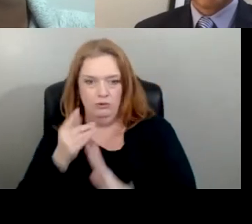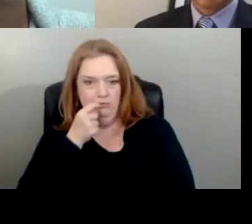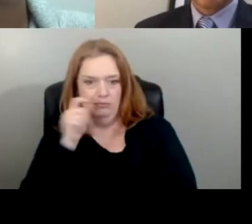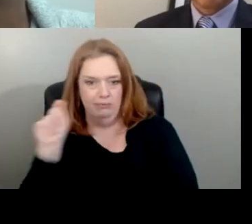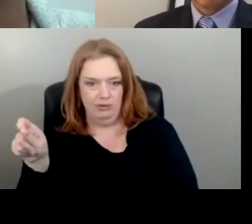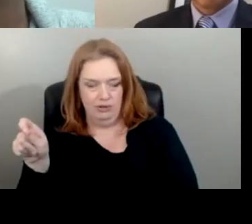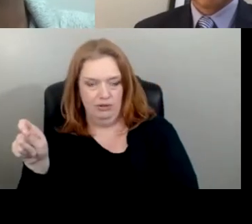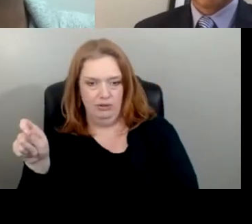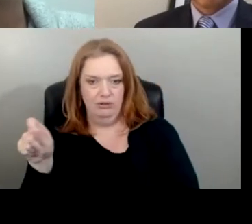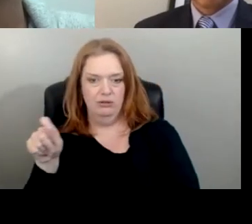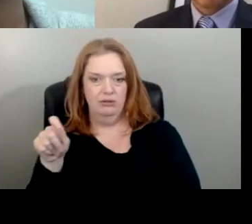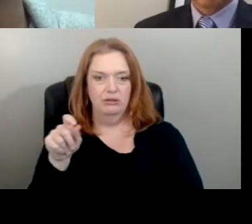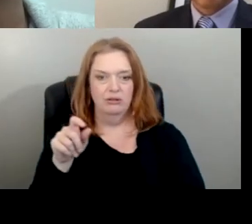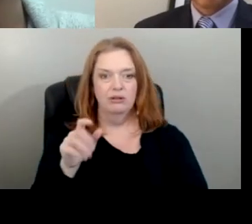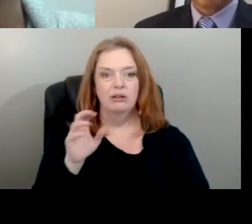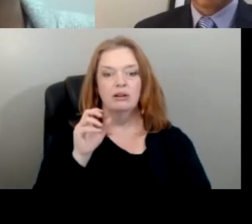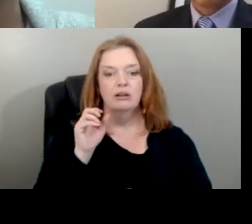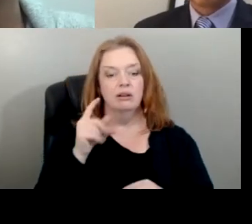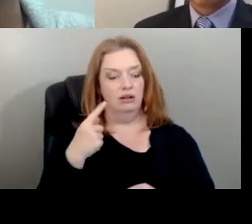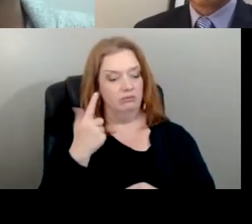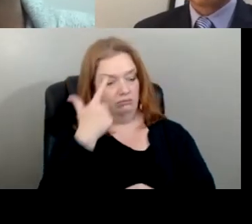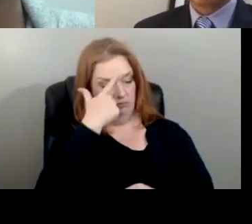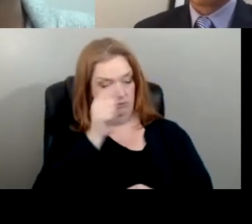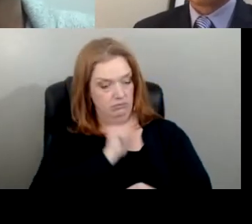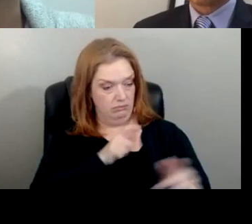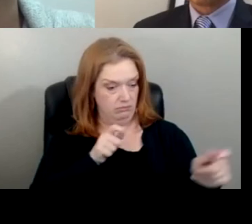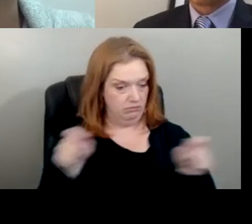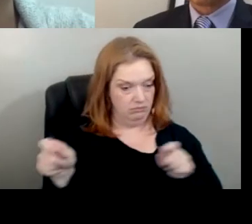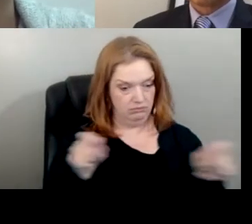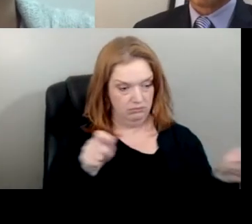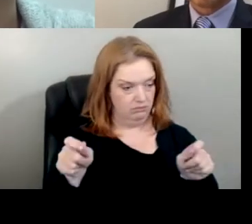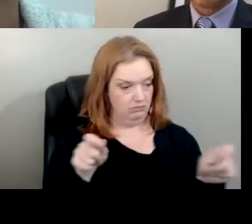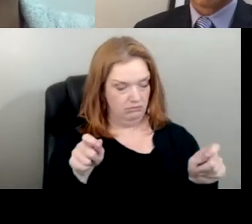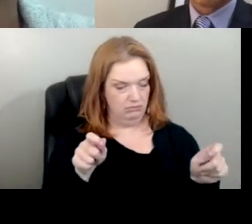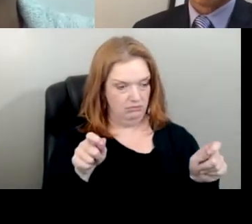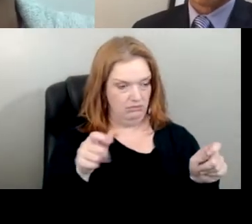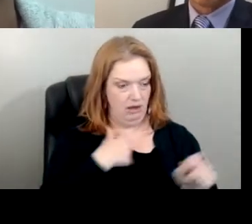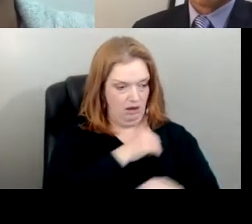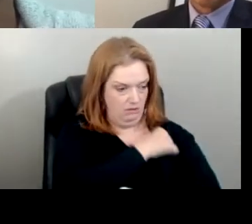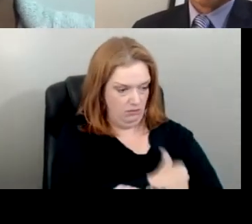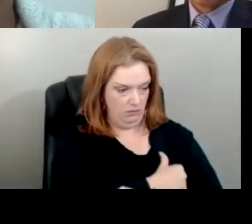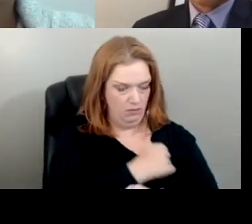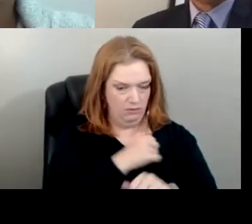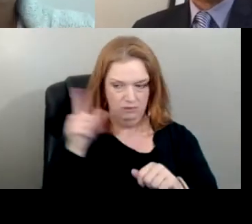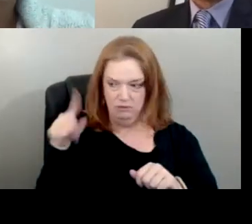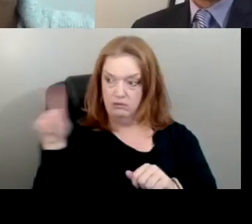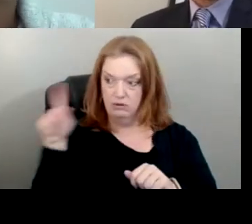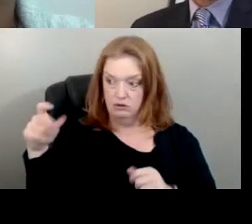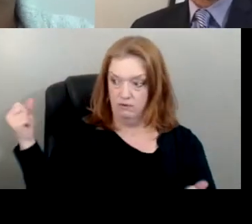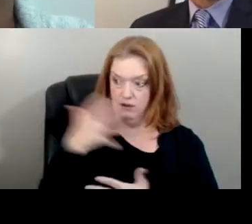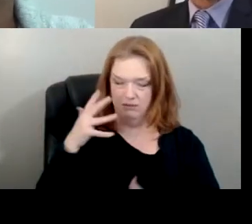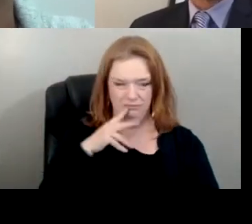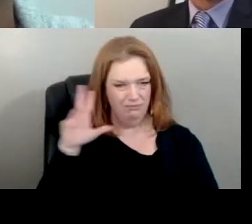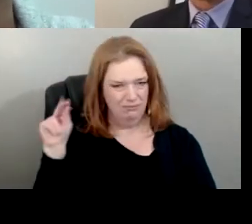feared by non-native folks, but sovereignty is something to be relied upon for safety and community building. So that's some language